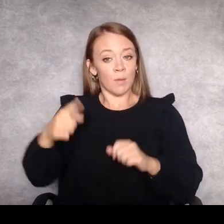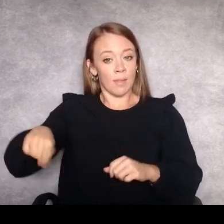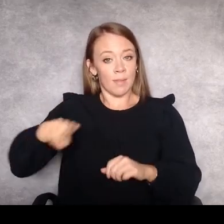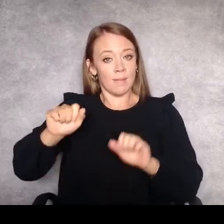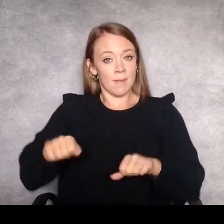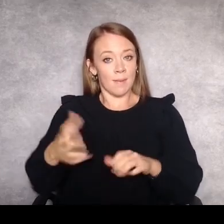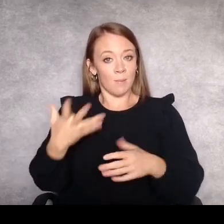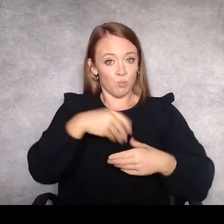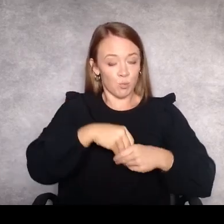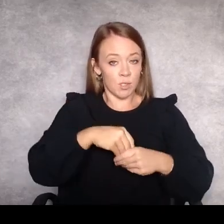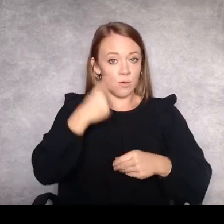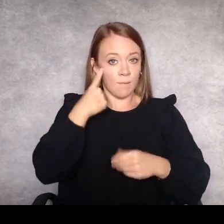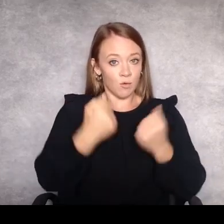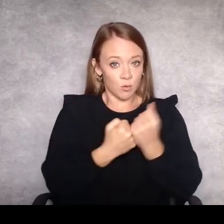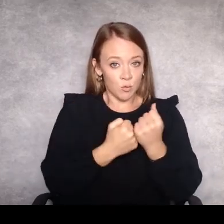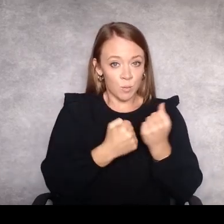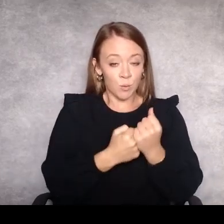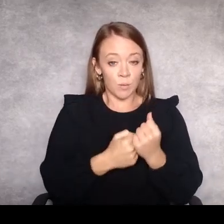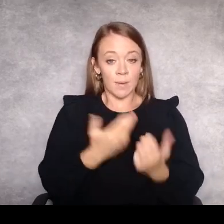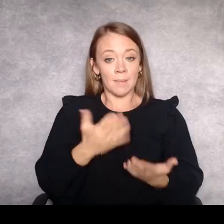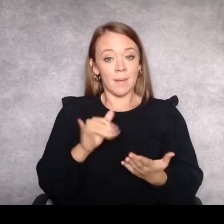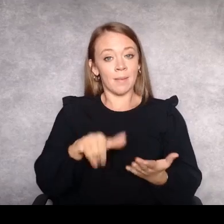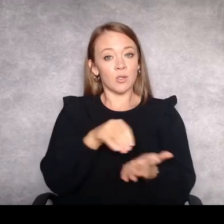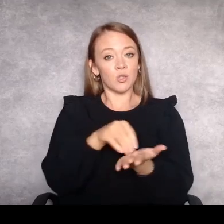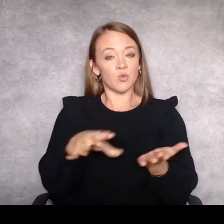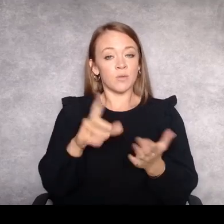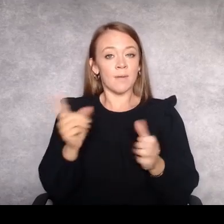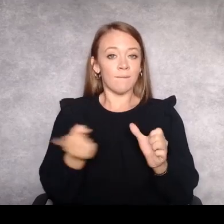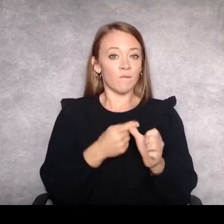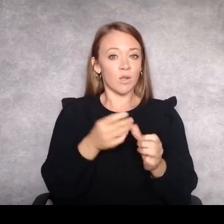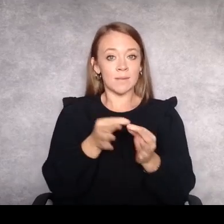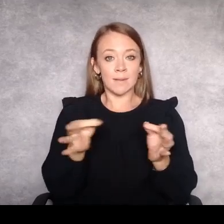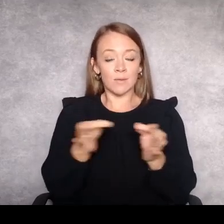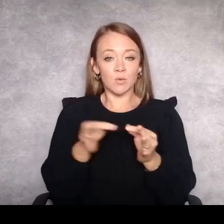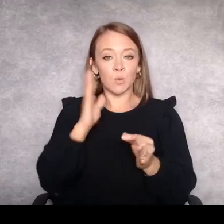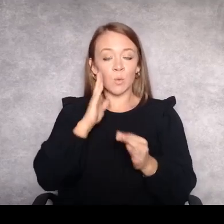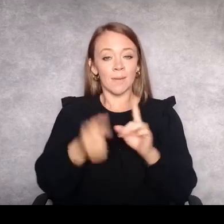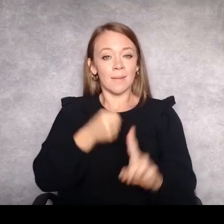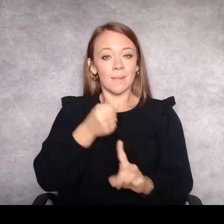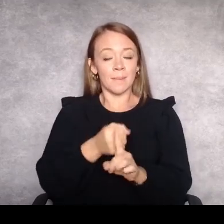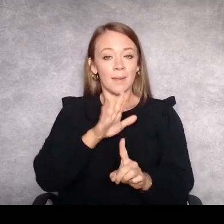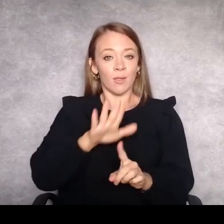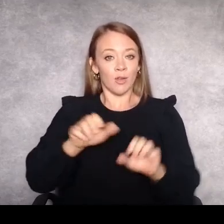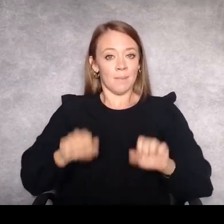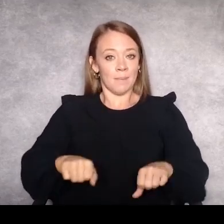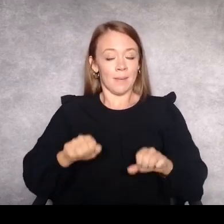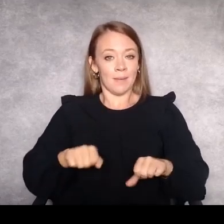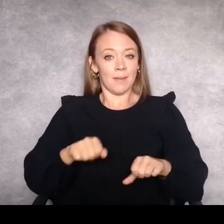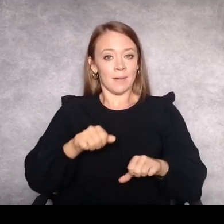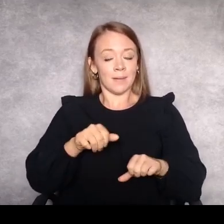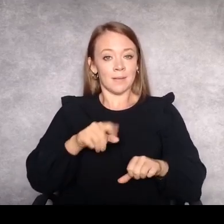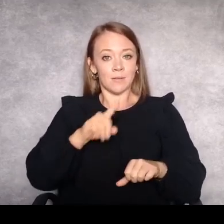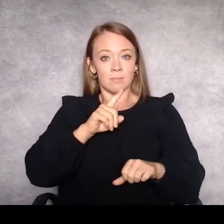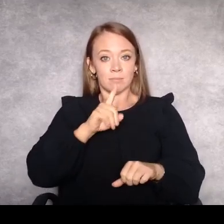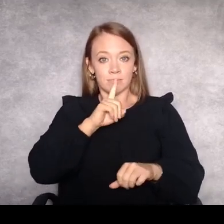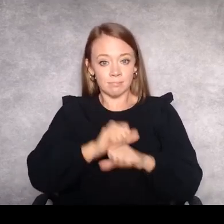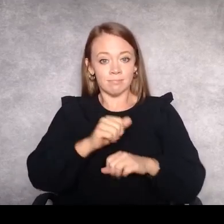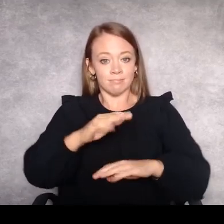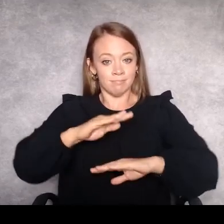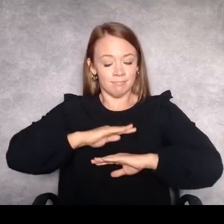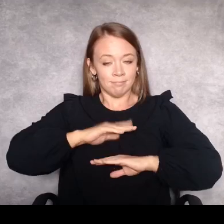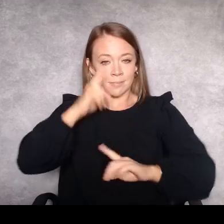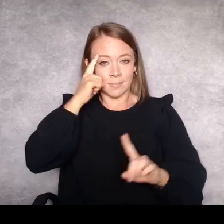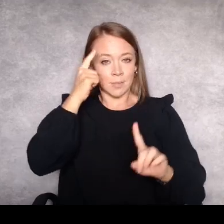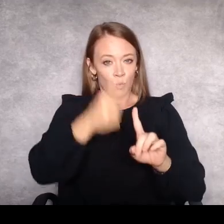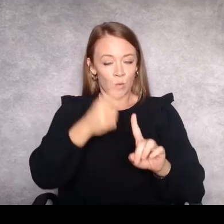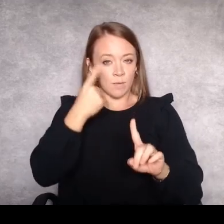support? Is the student's first language one that may impact their ability to meet certain speech goals?